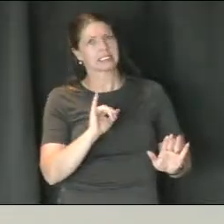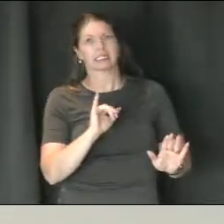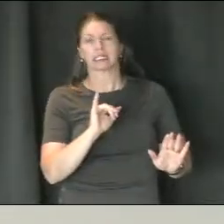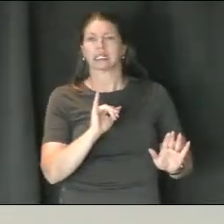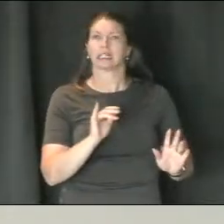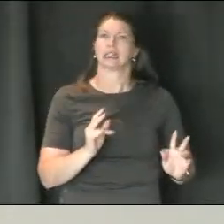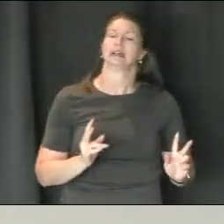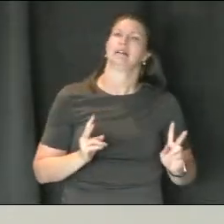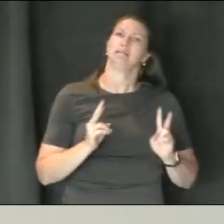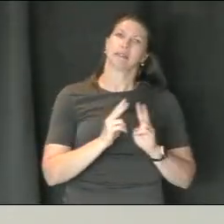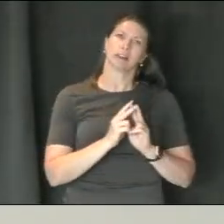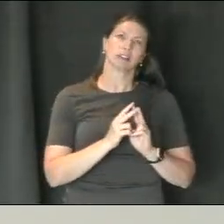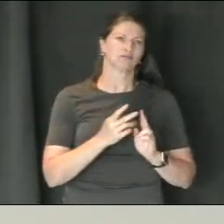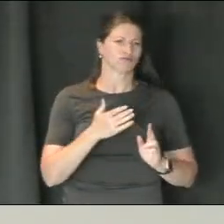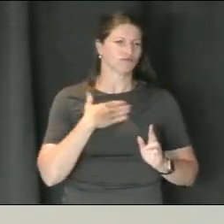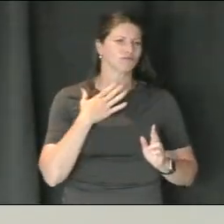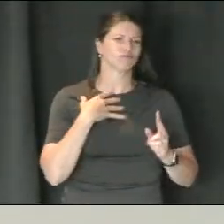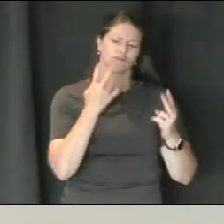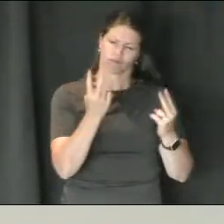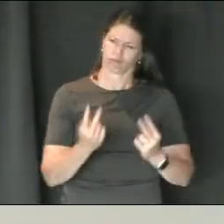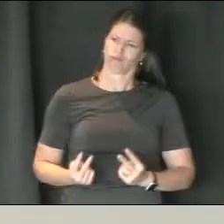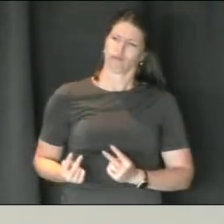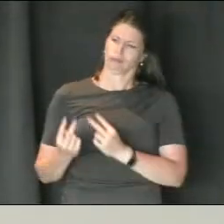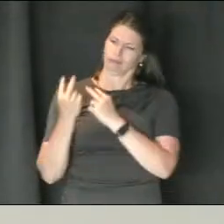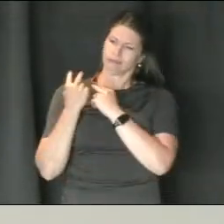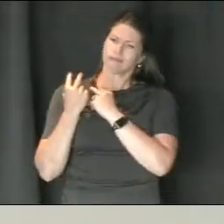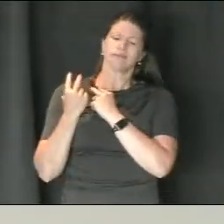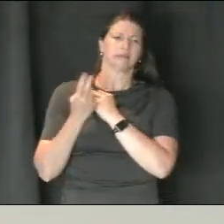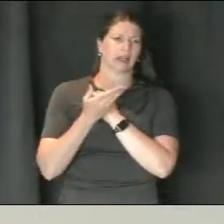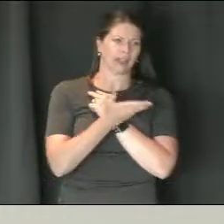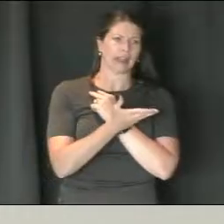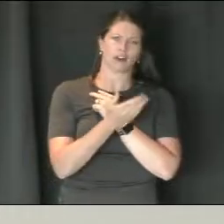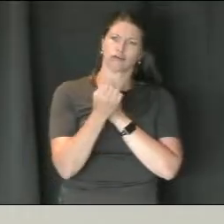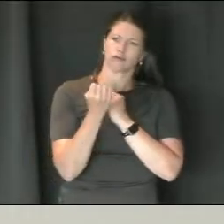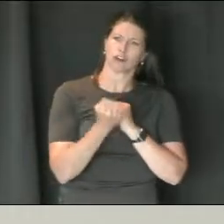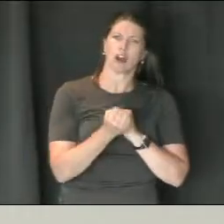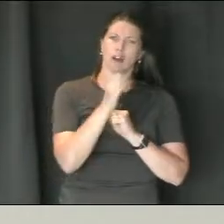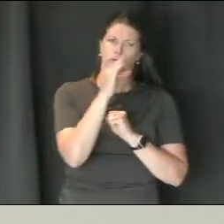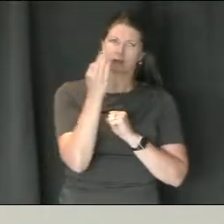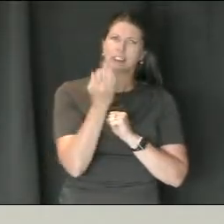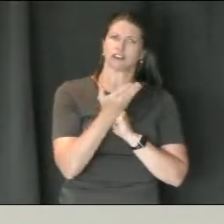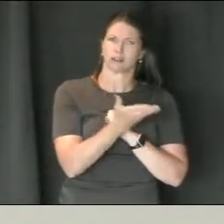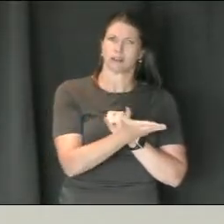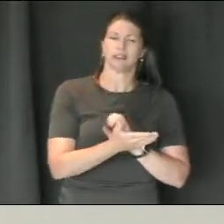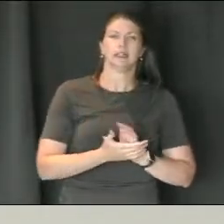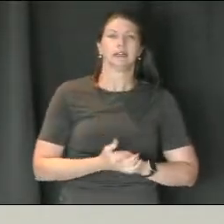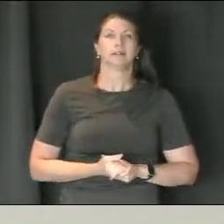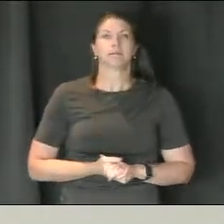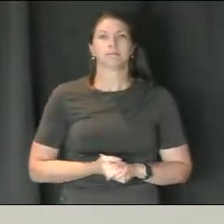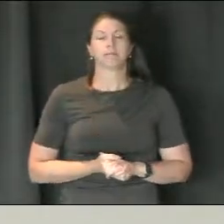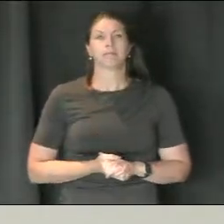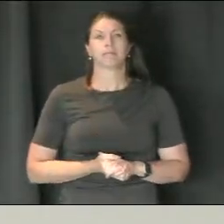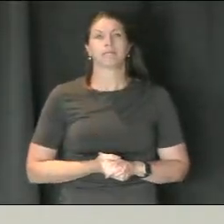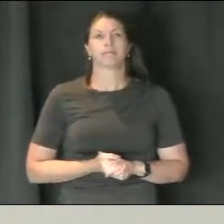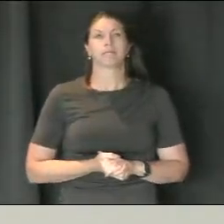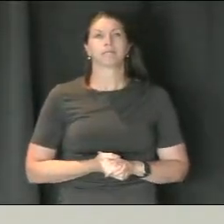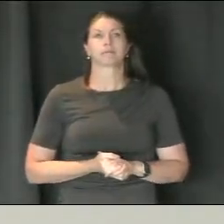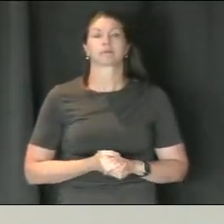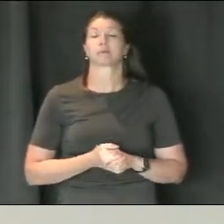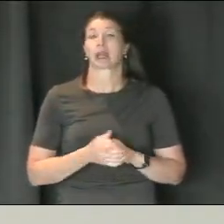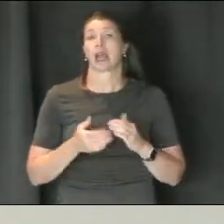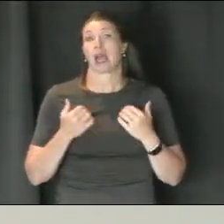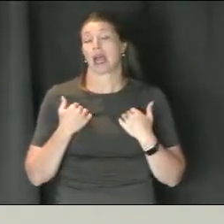very pleased with that. There were a lot of Francophones around us, at